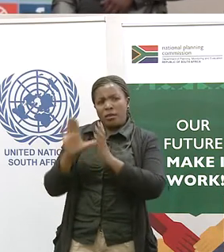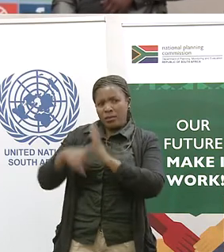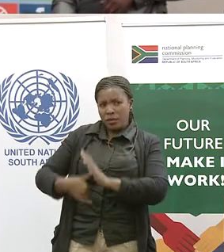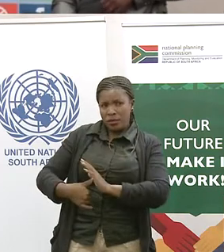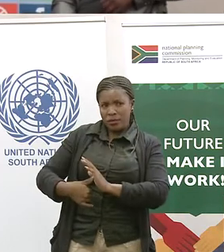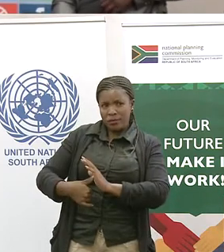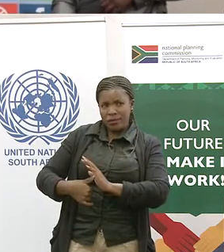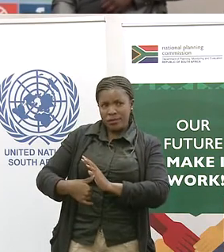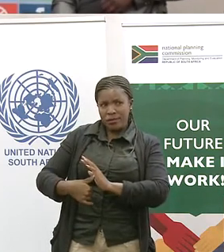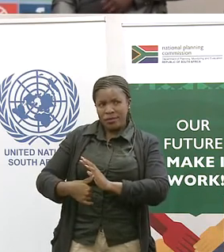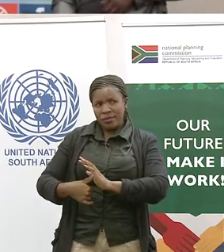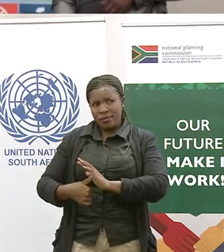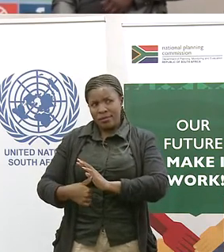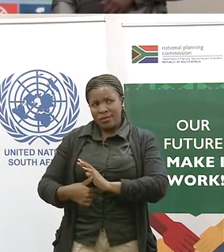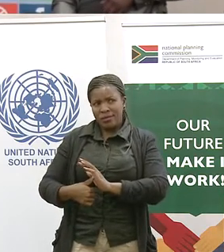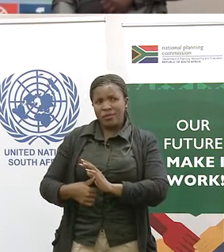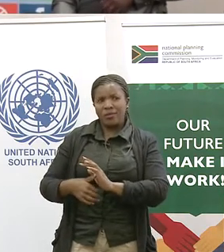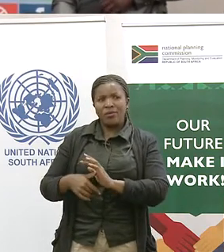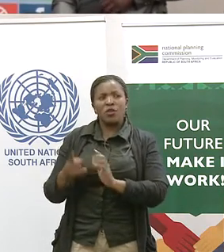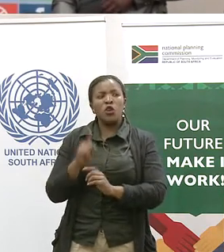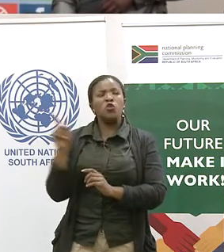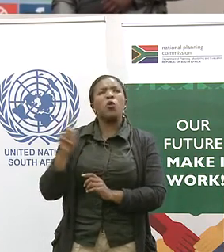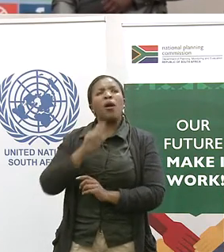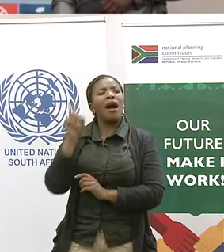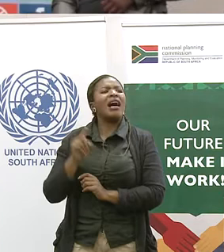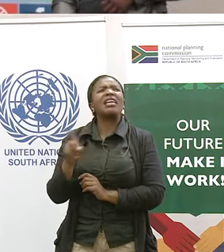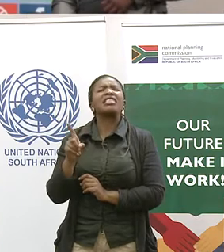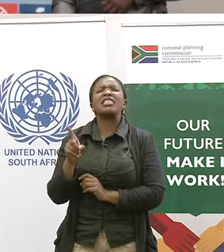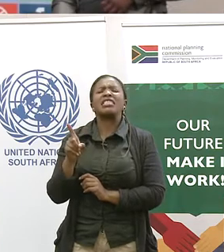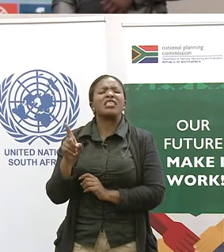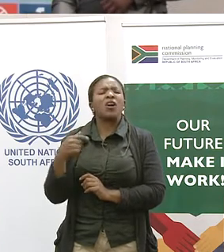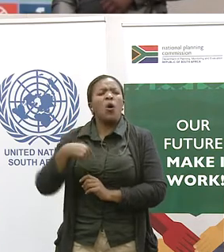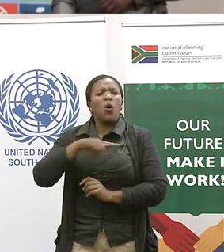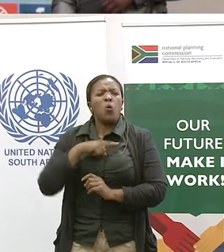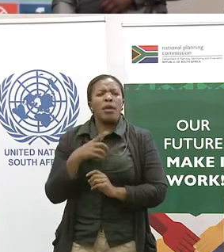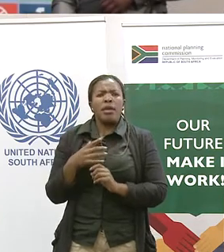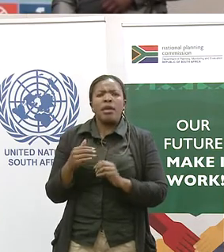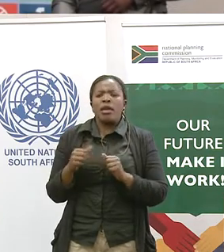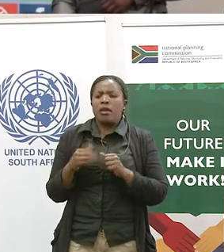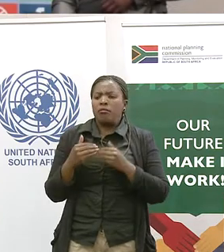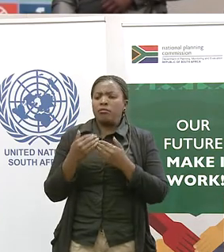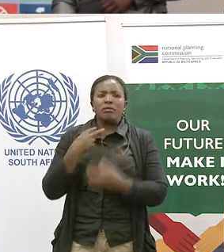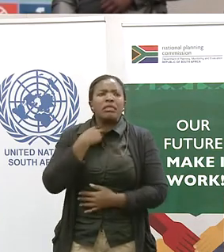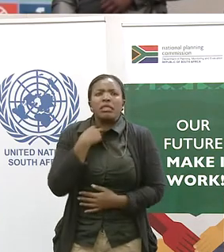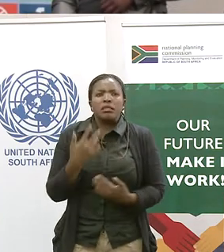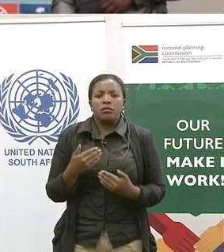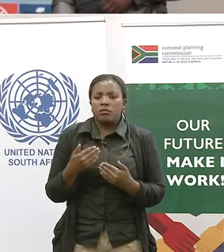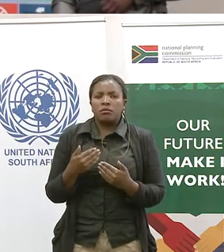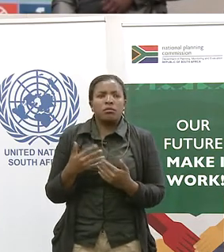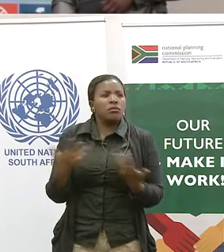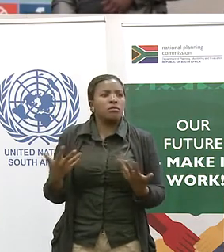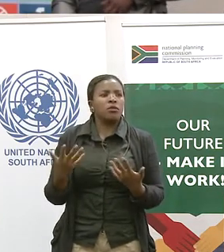in more than, not exactly these words, you asked, but why are we stuck? Why is it only just the IT and